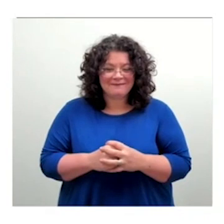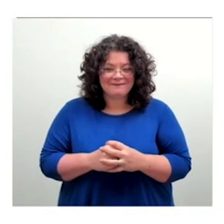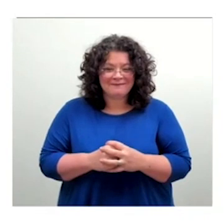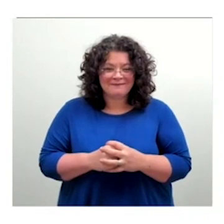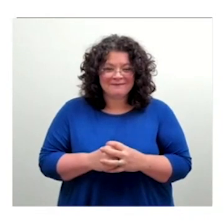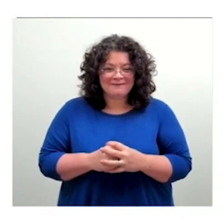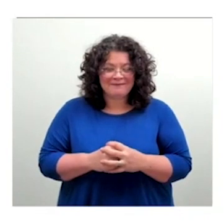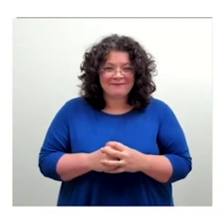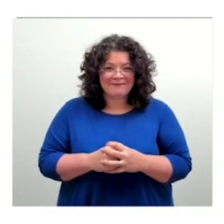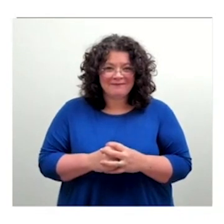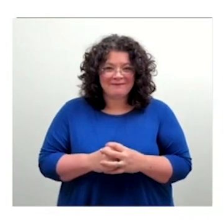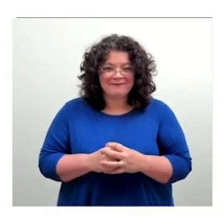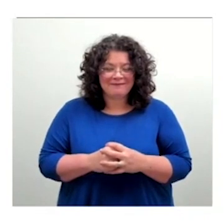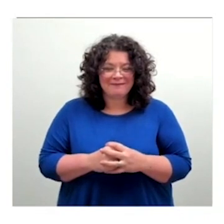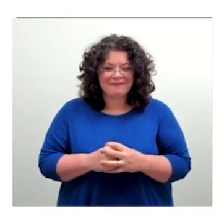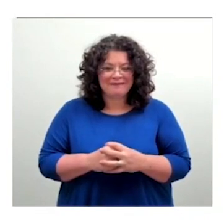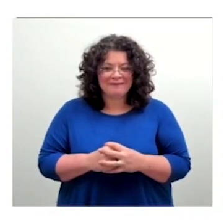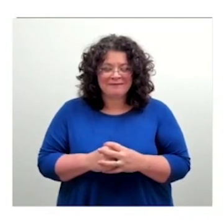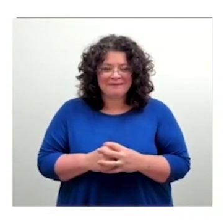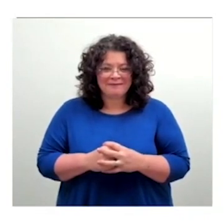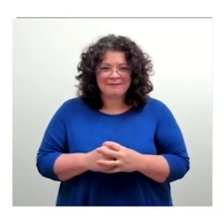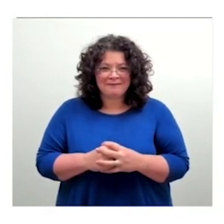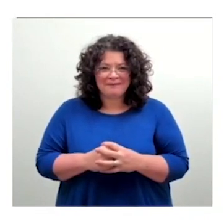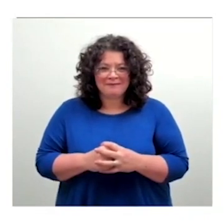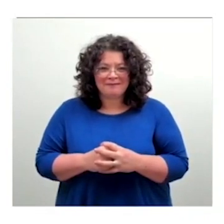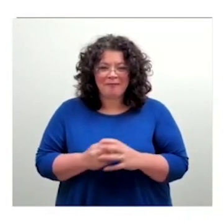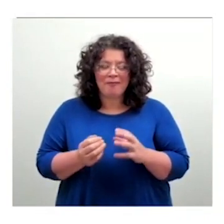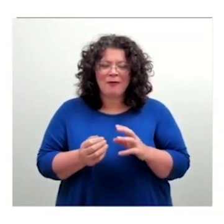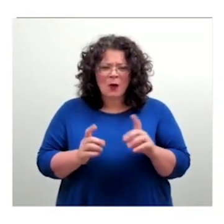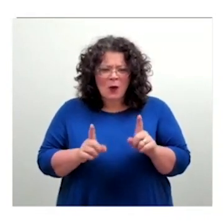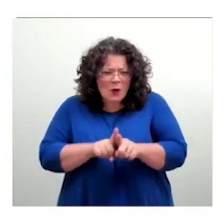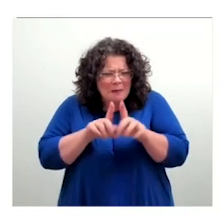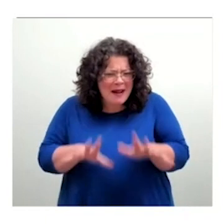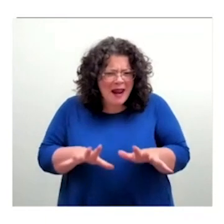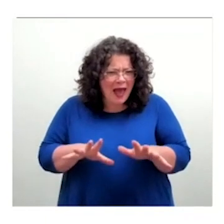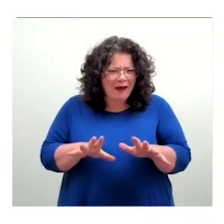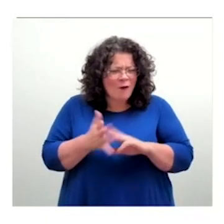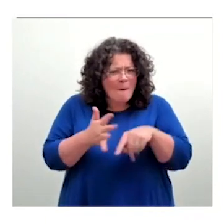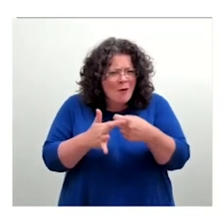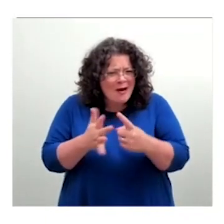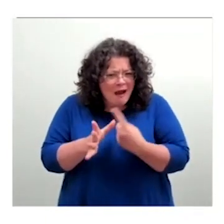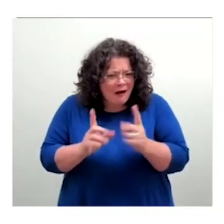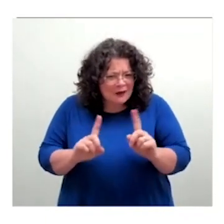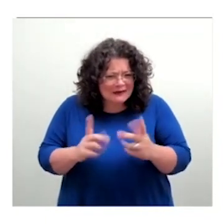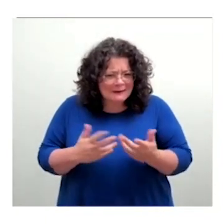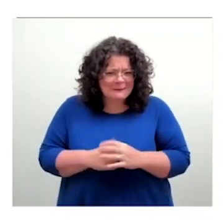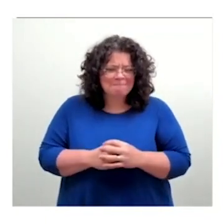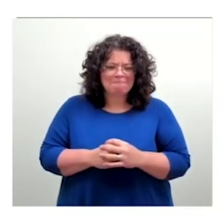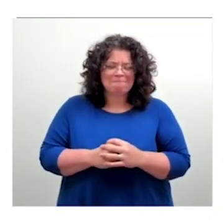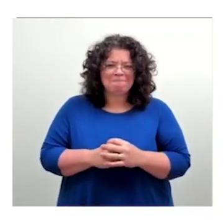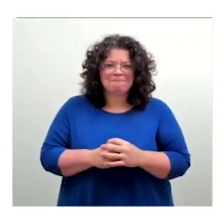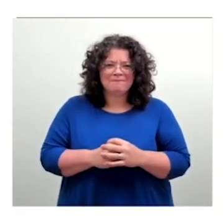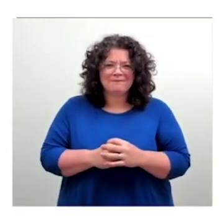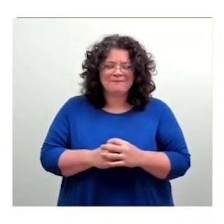Well, it's been really good because I'm quite surprised, and I like the experience